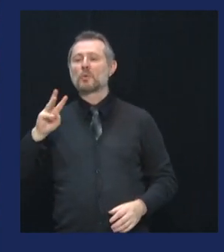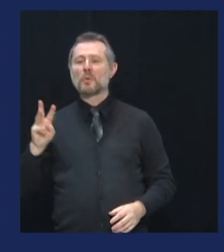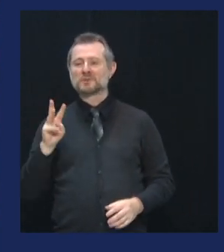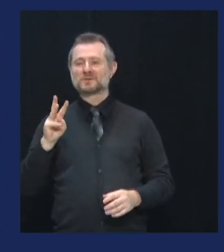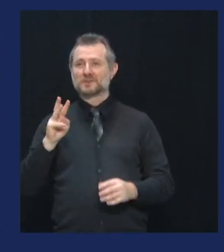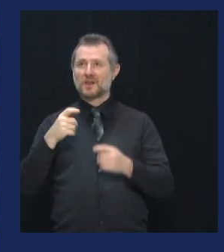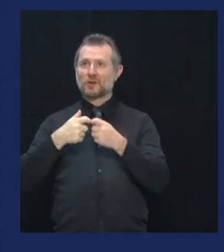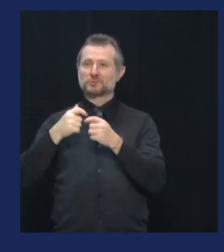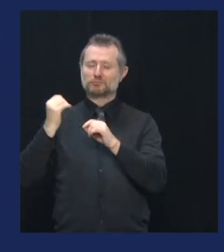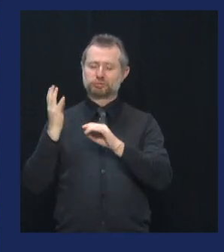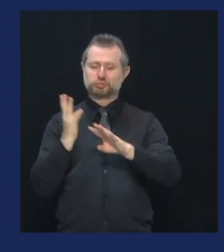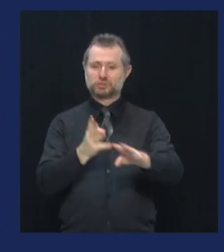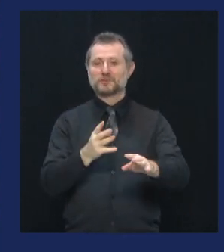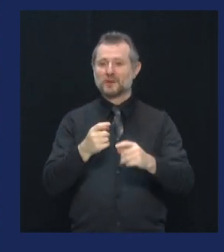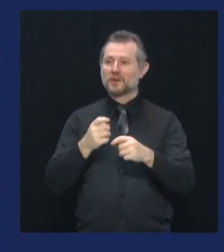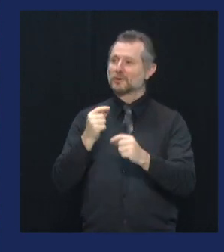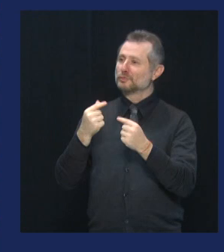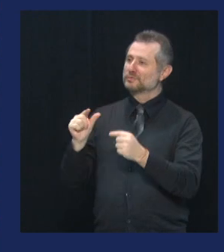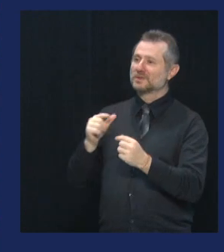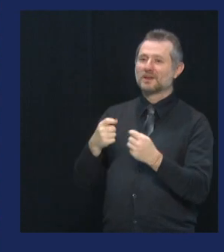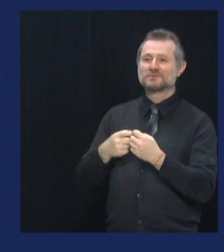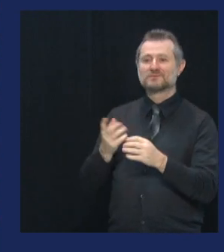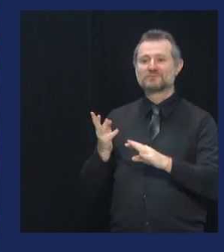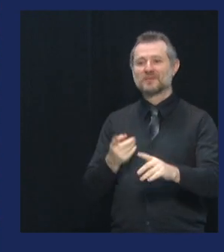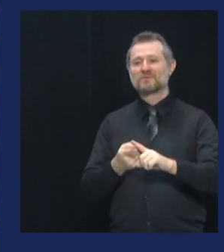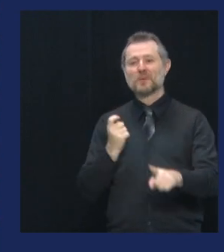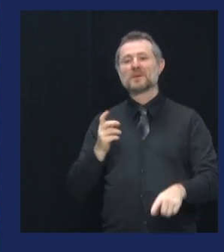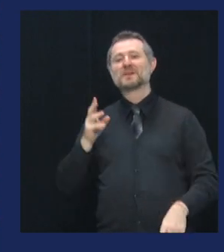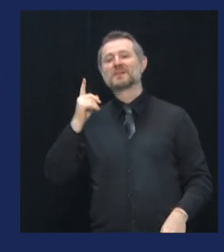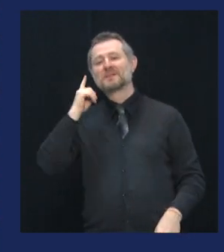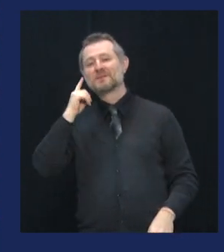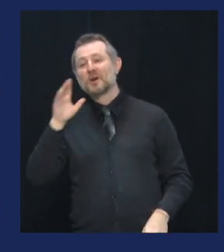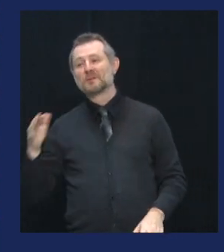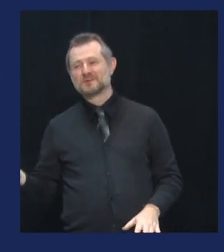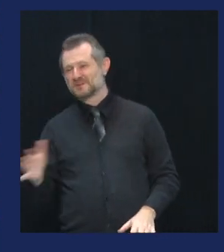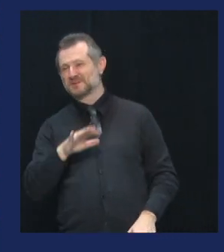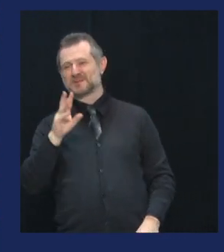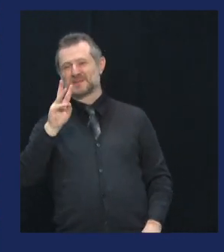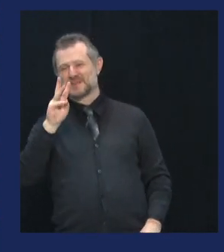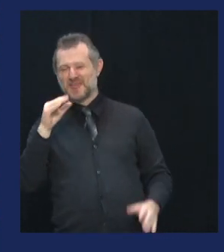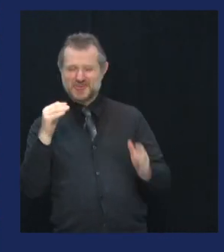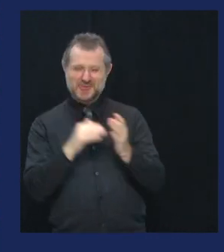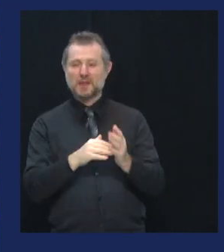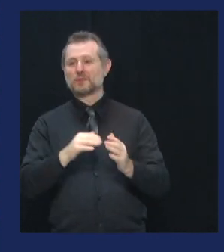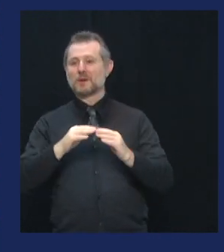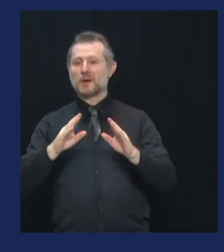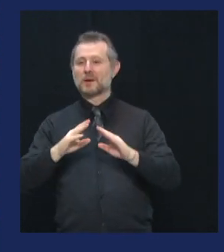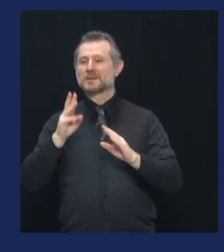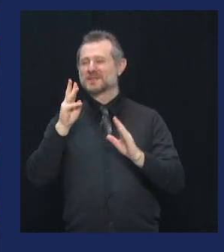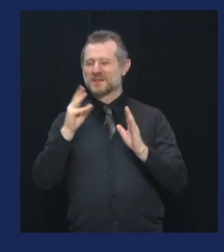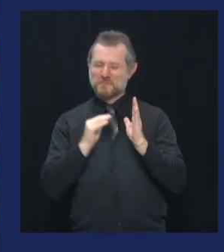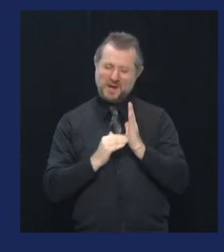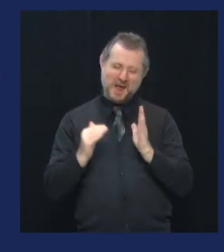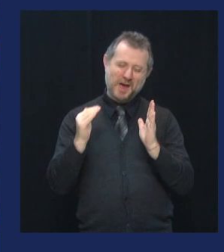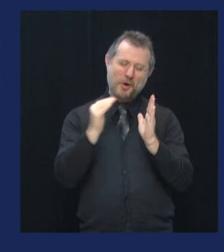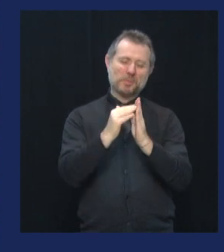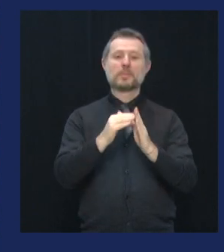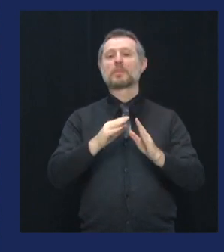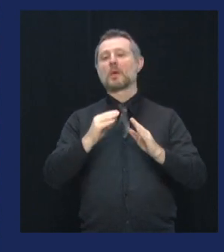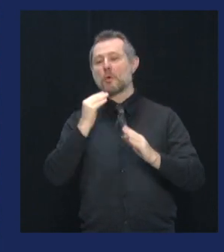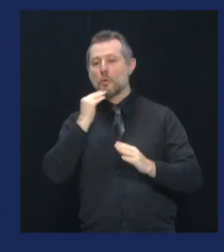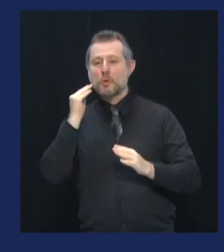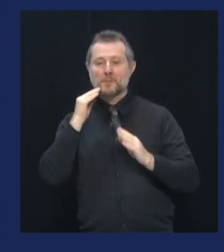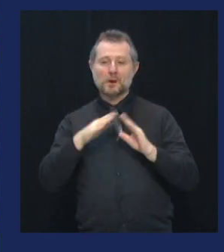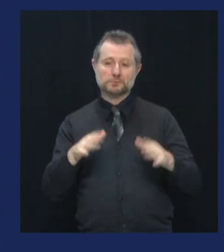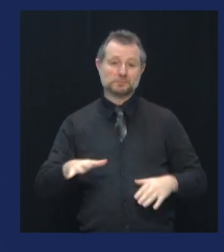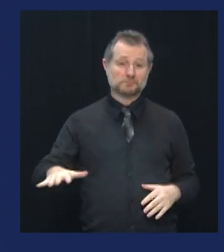million homes. It will directly create 50,000 jobs and spur $29 billion in